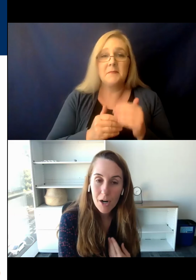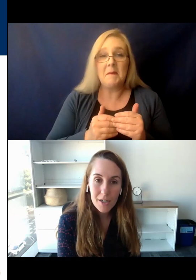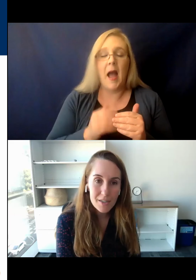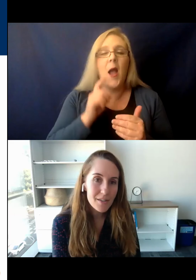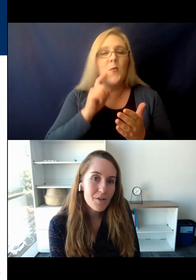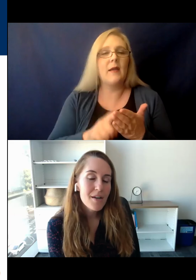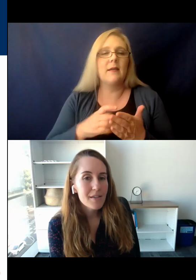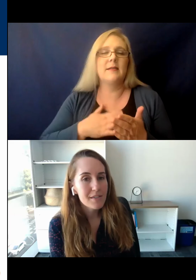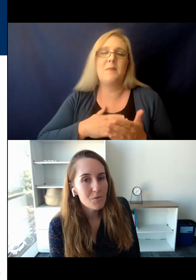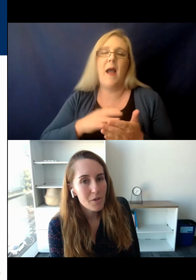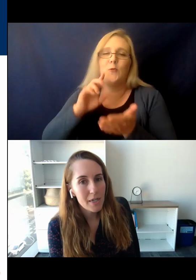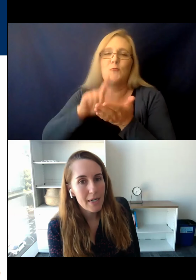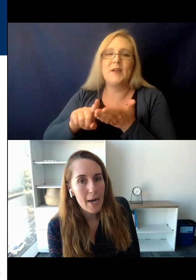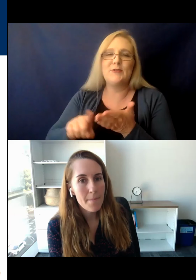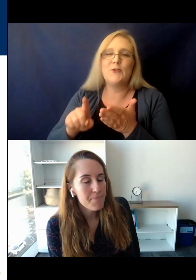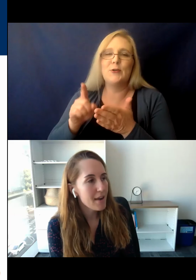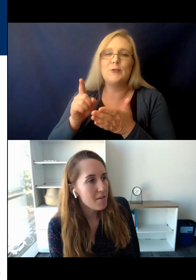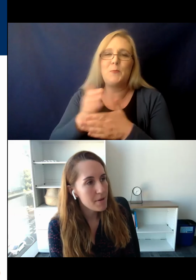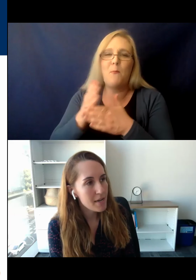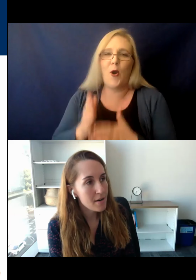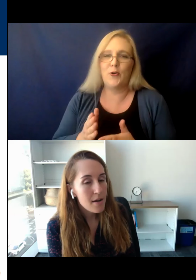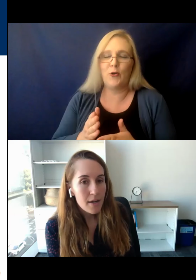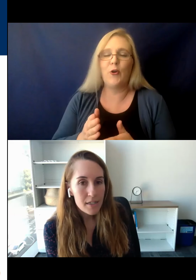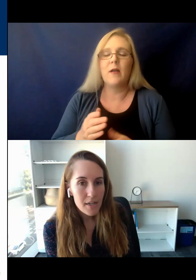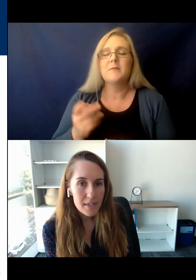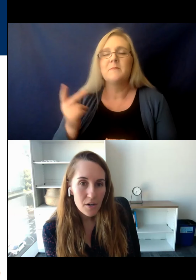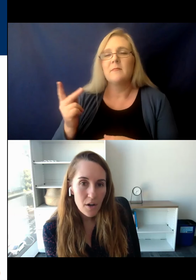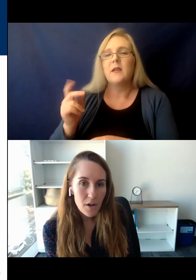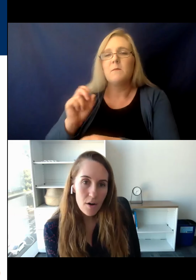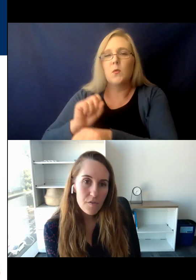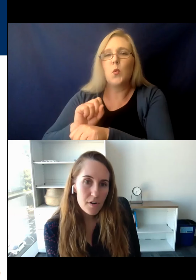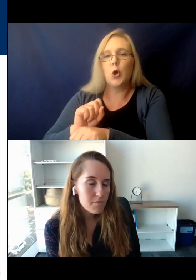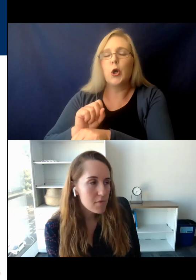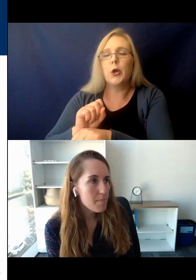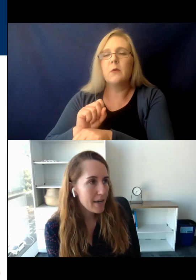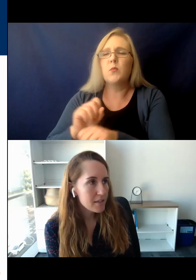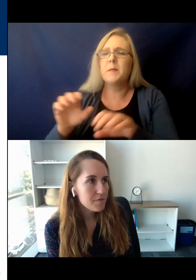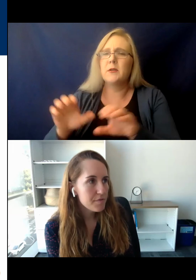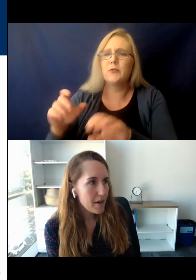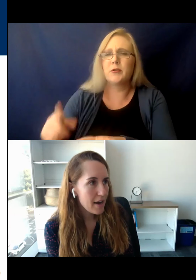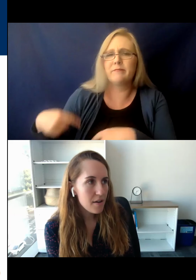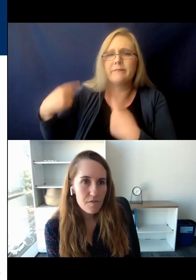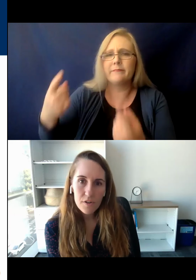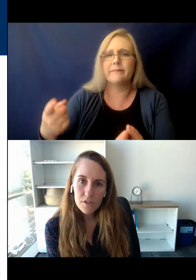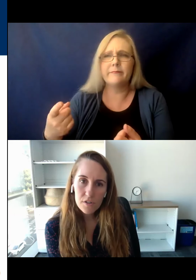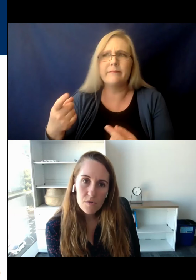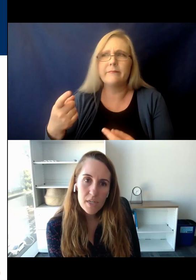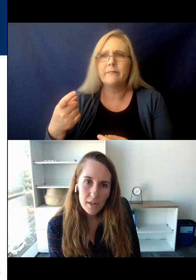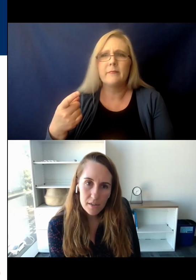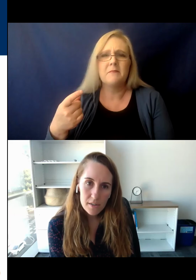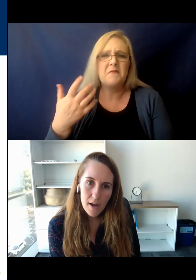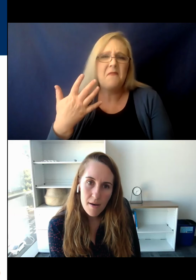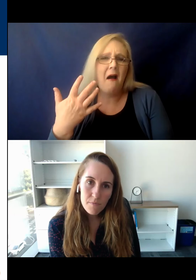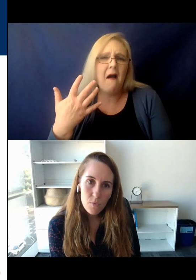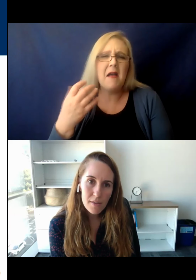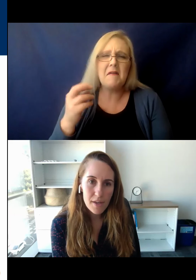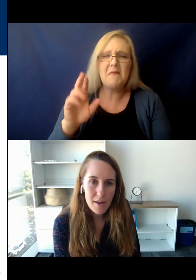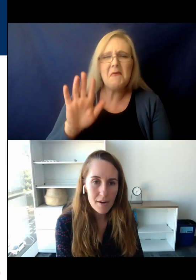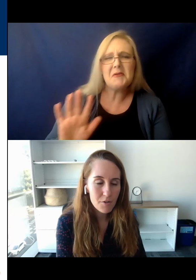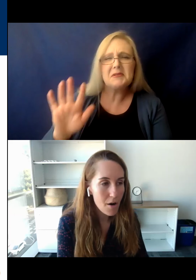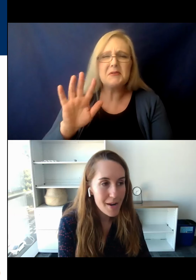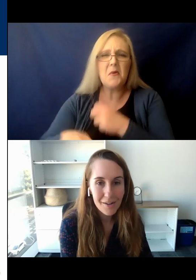research partners. So this is work that I've been conducting over the past 5 or so years